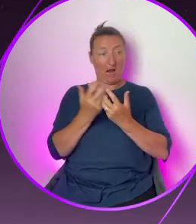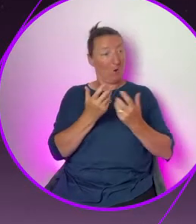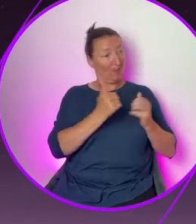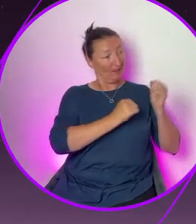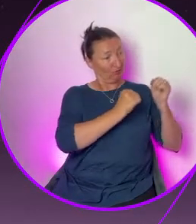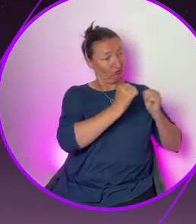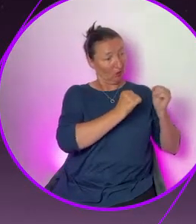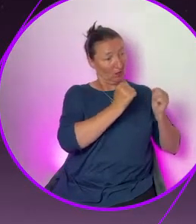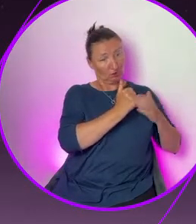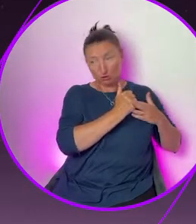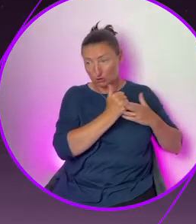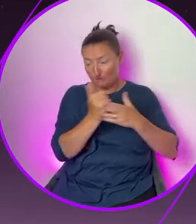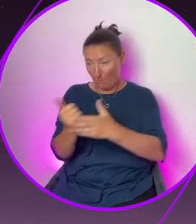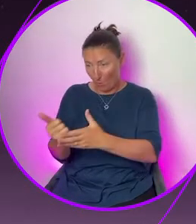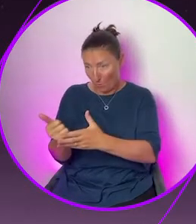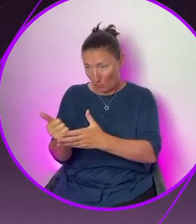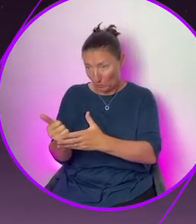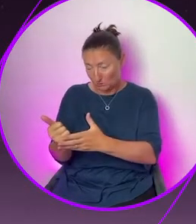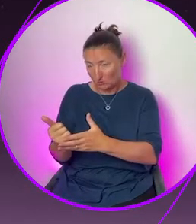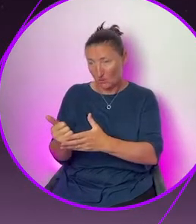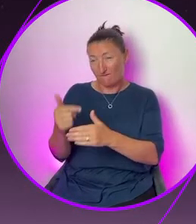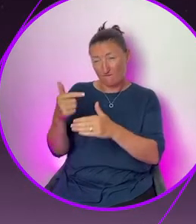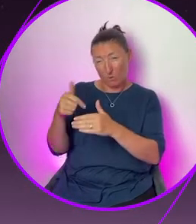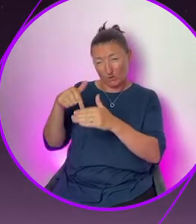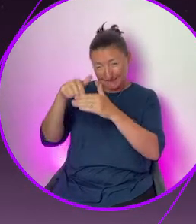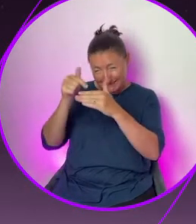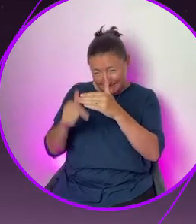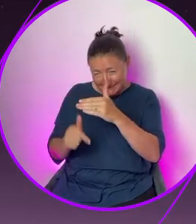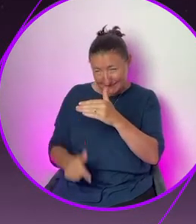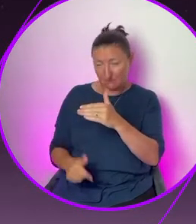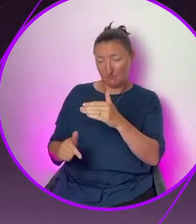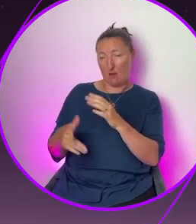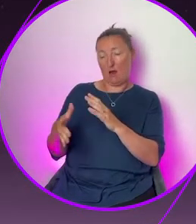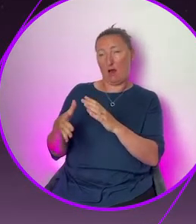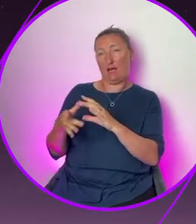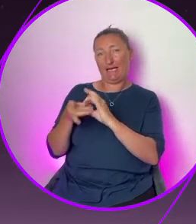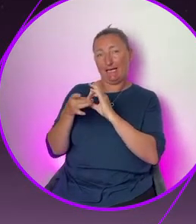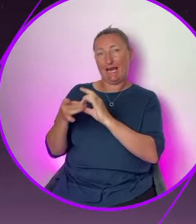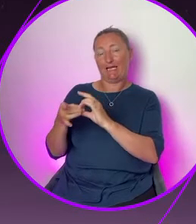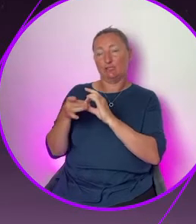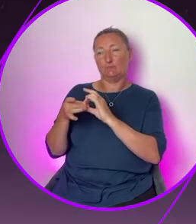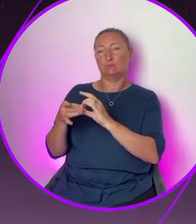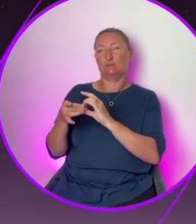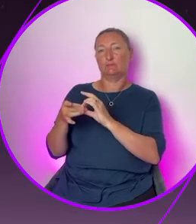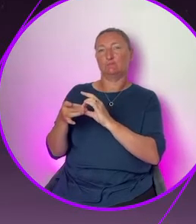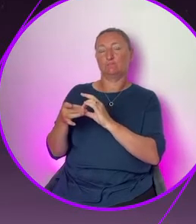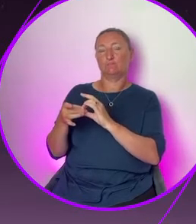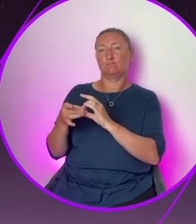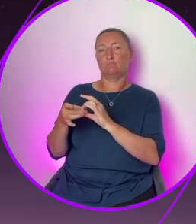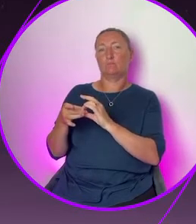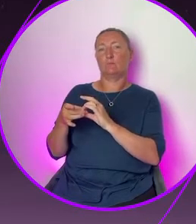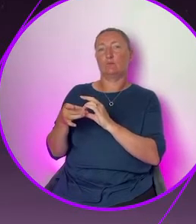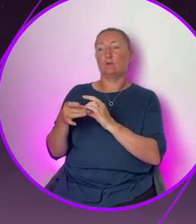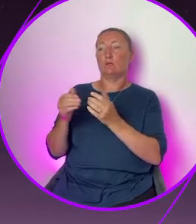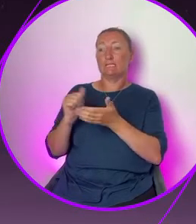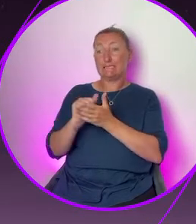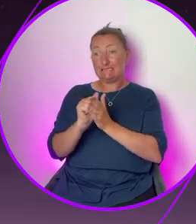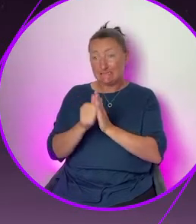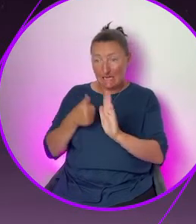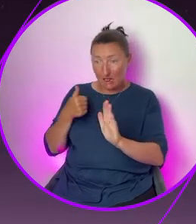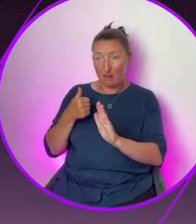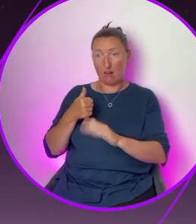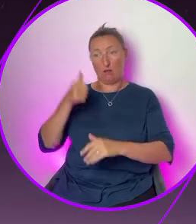will enable deeper engagement with users as stakeholders, which is the terminology we use in the report. And this includes the skills and knowledge